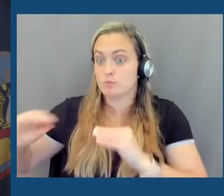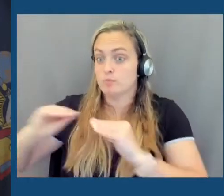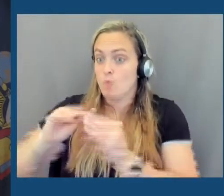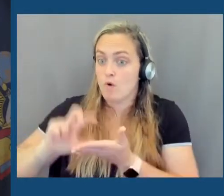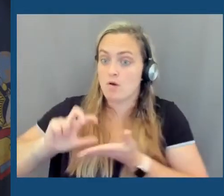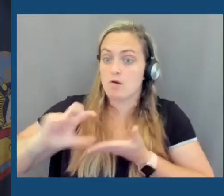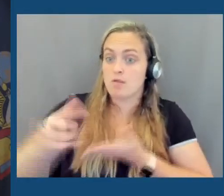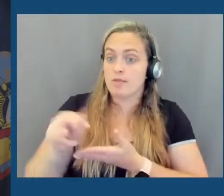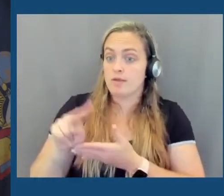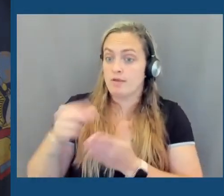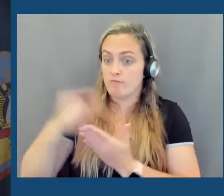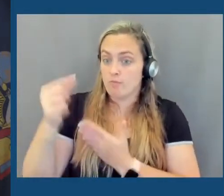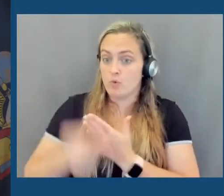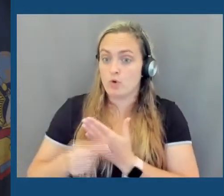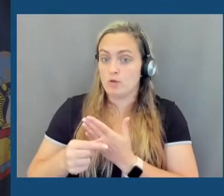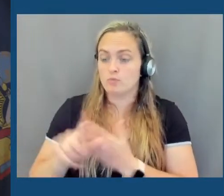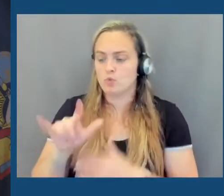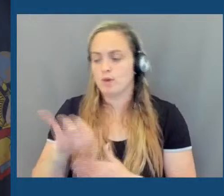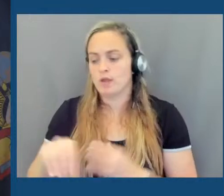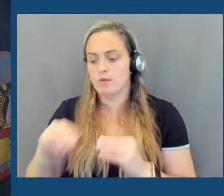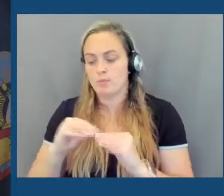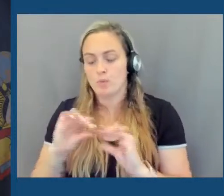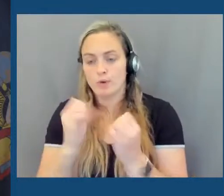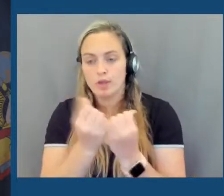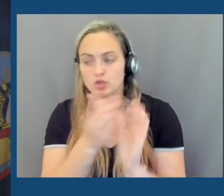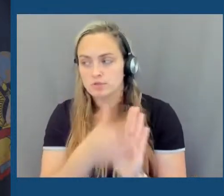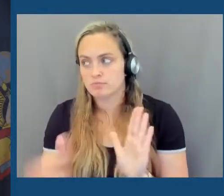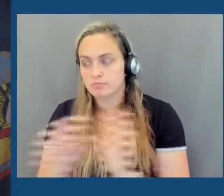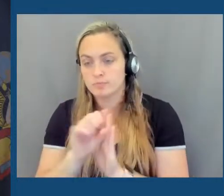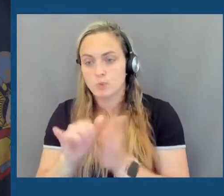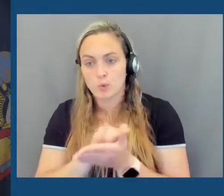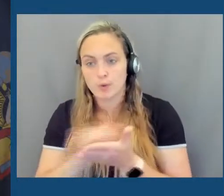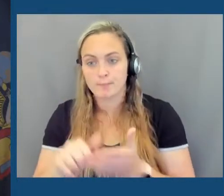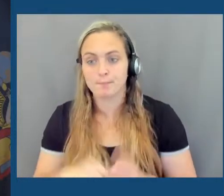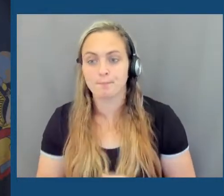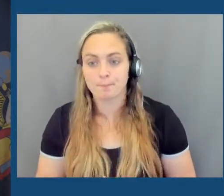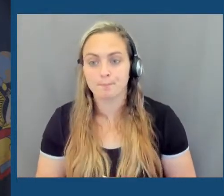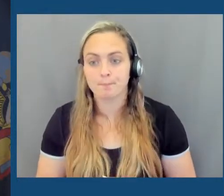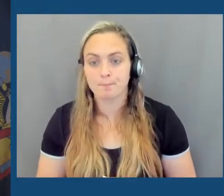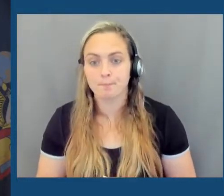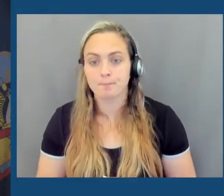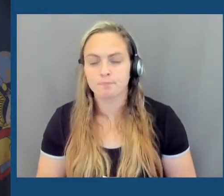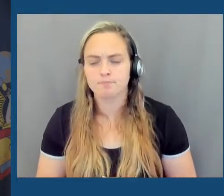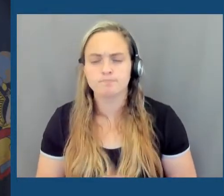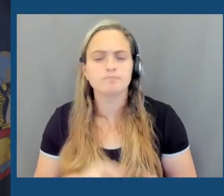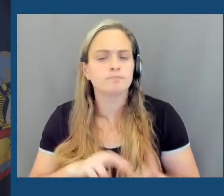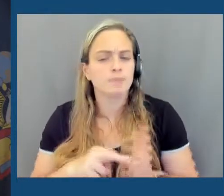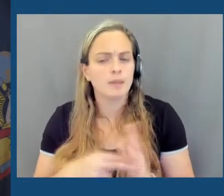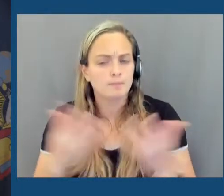that'll support 28 more agencies across New York. Now let me put that in context.